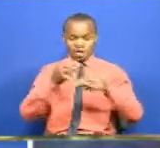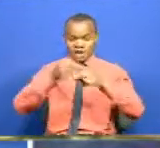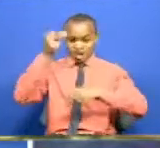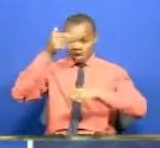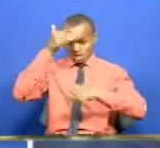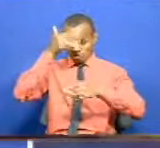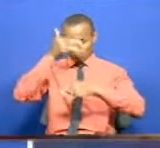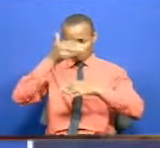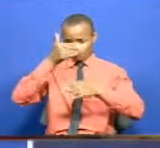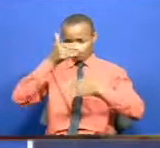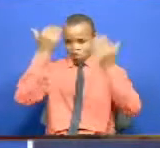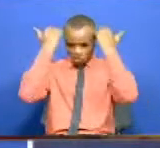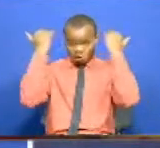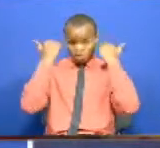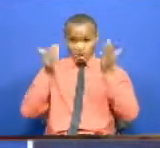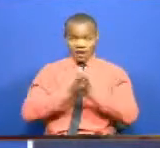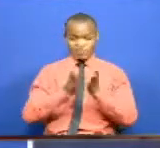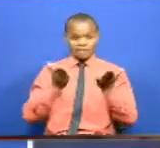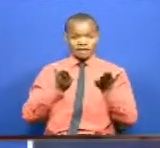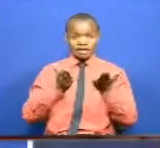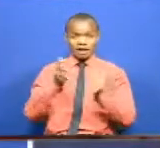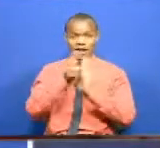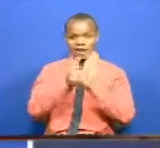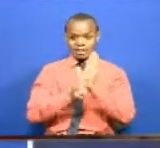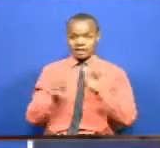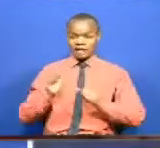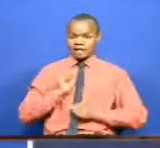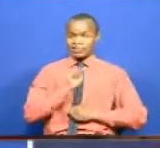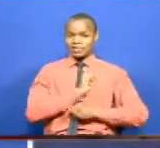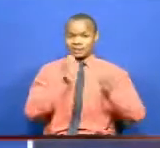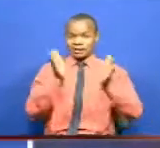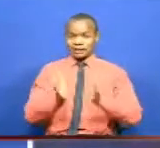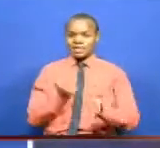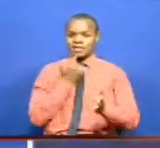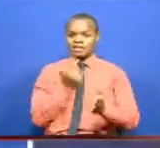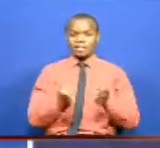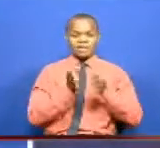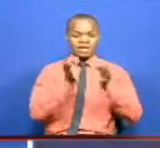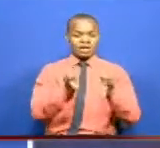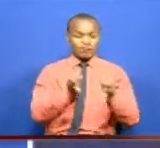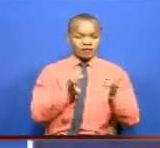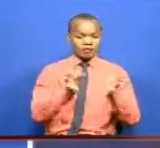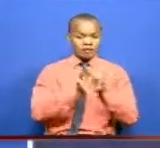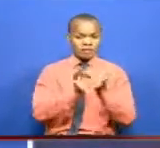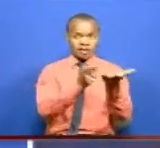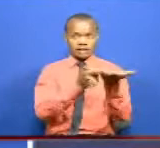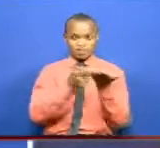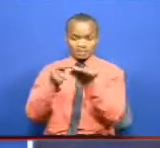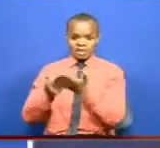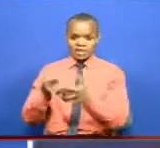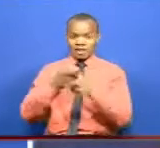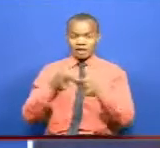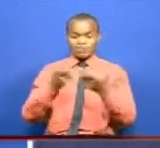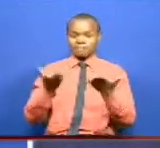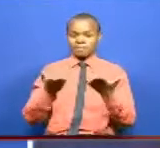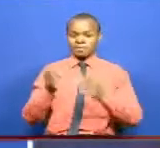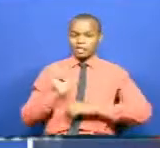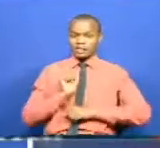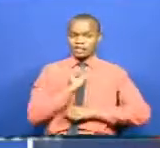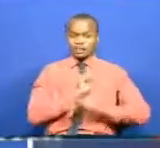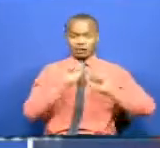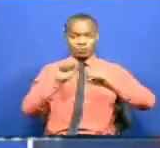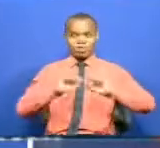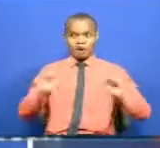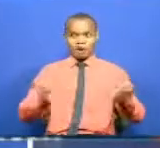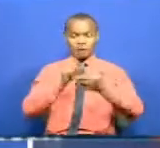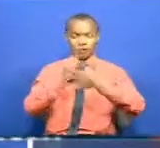Finance Management Act. Senator huyo anasema kwamba iwapo mswada huu utashindwa, basi bunge hilo halitakuwa na budi ila kupiga